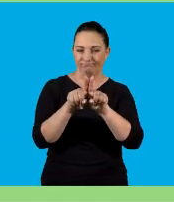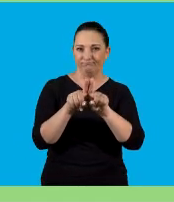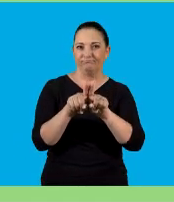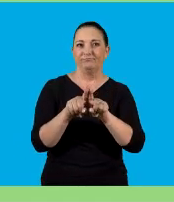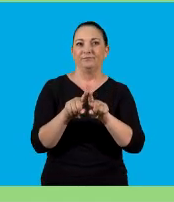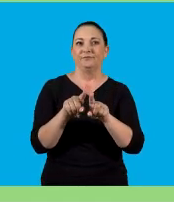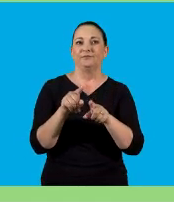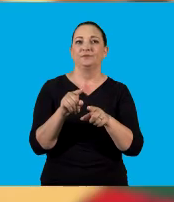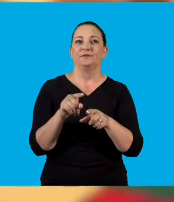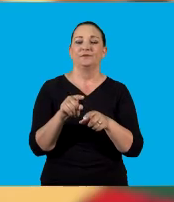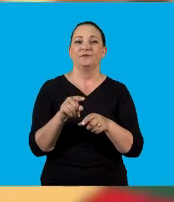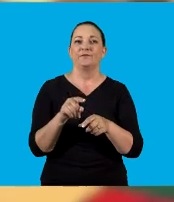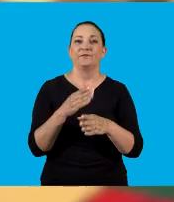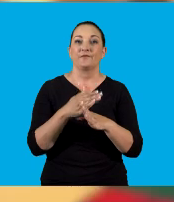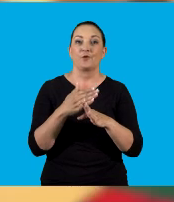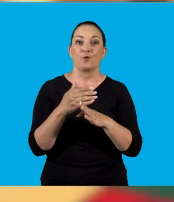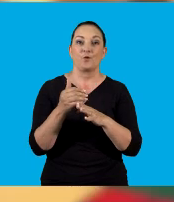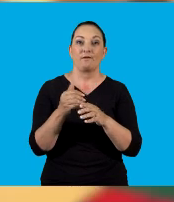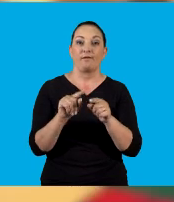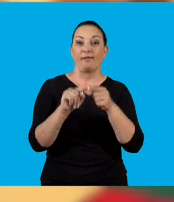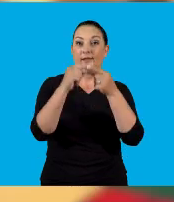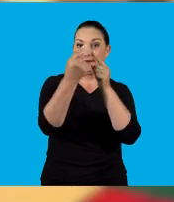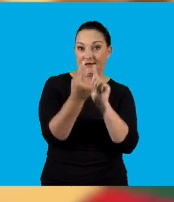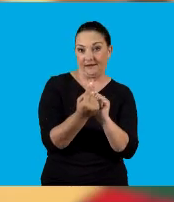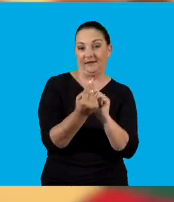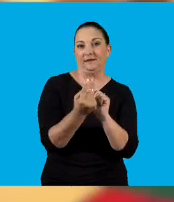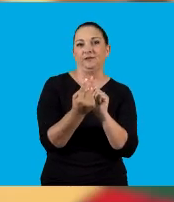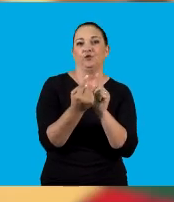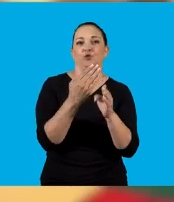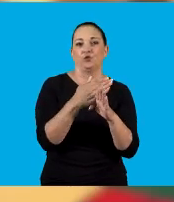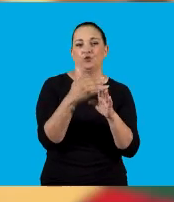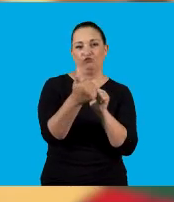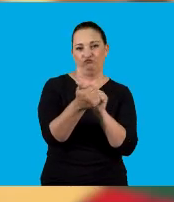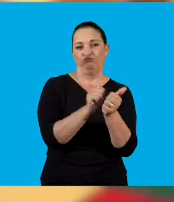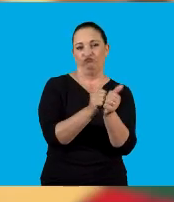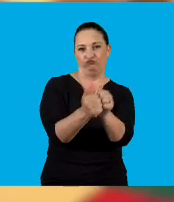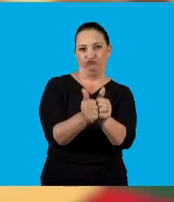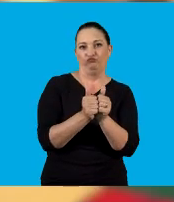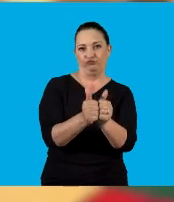these are an antagonistic pair. They work against or opposite each other.